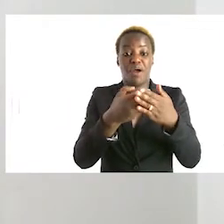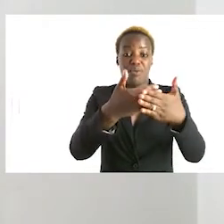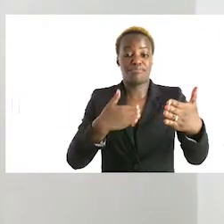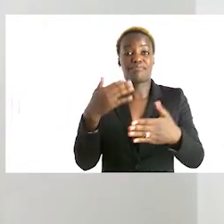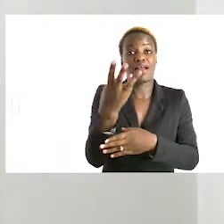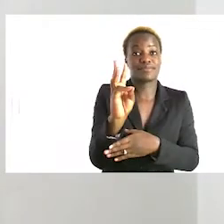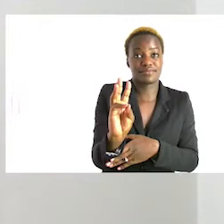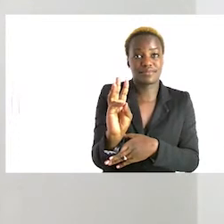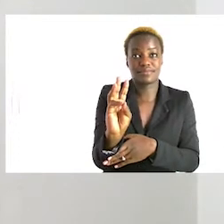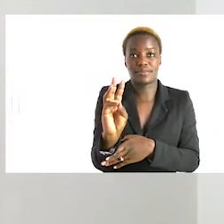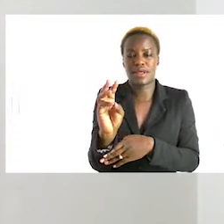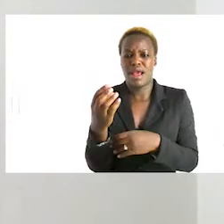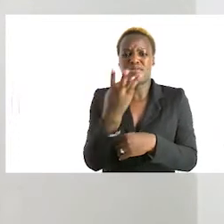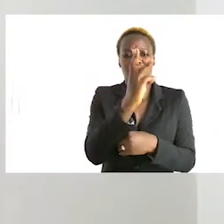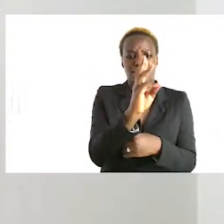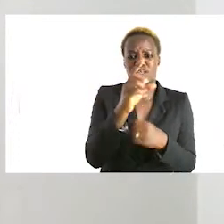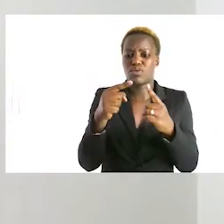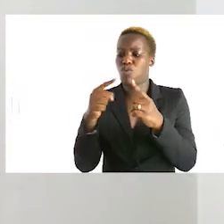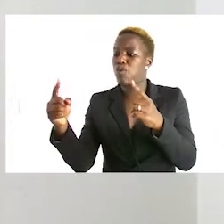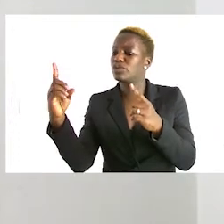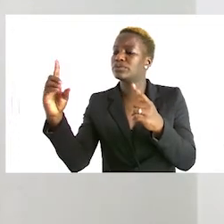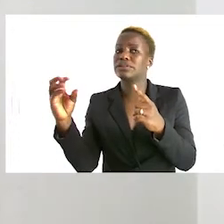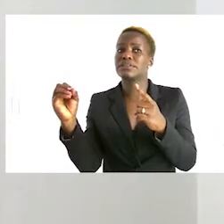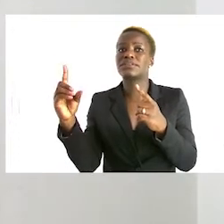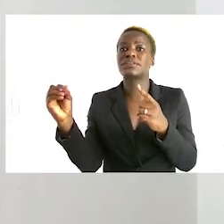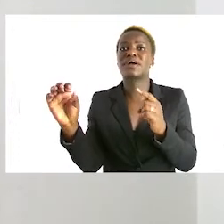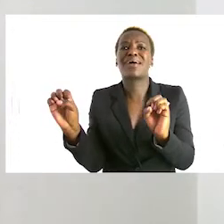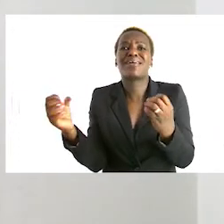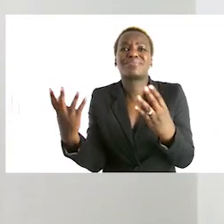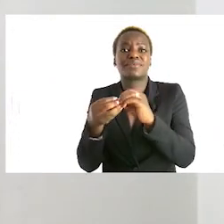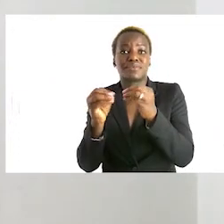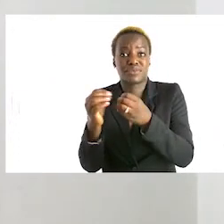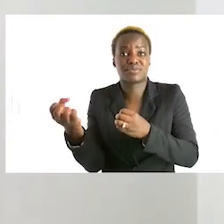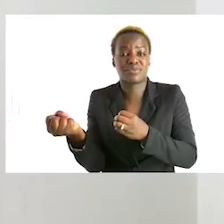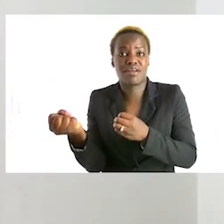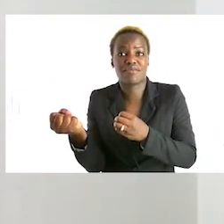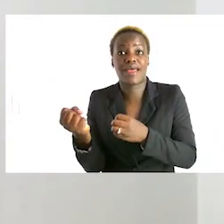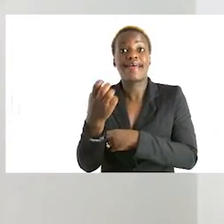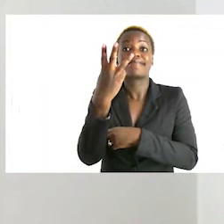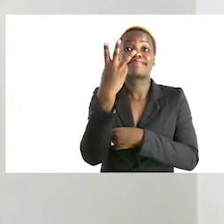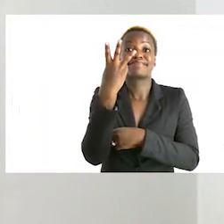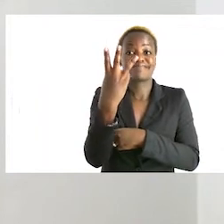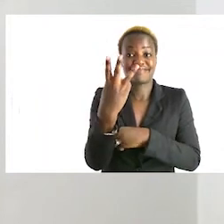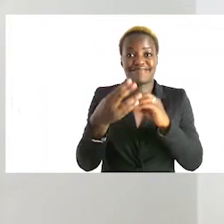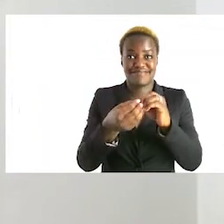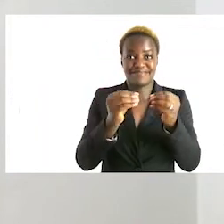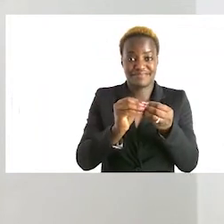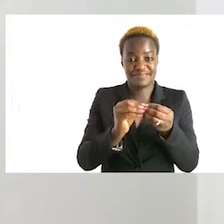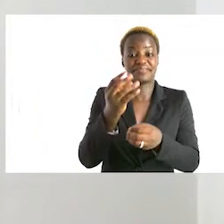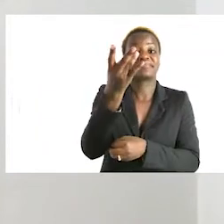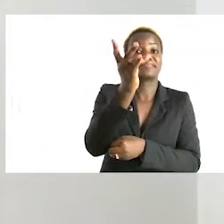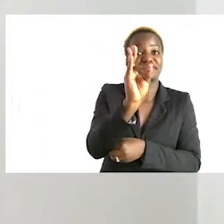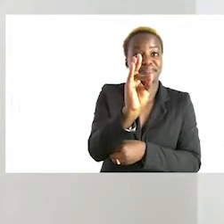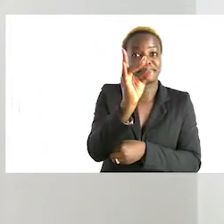Now, between 6 and a 10, how many numbers do we find there? 3 numbers, which are